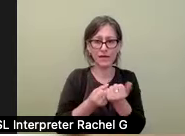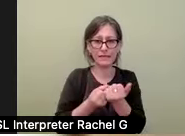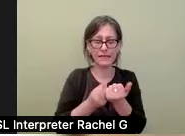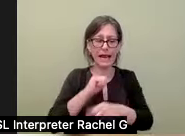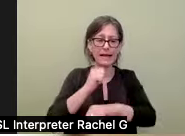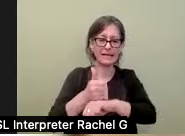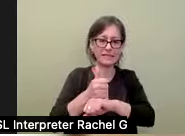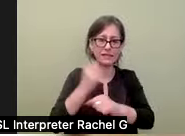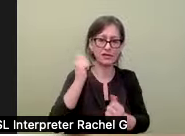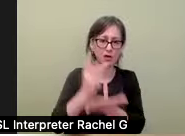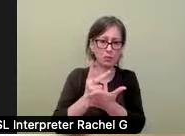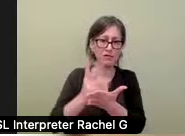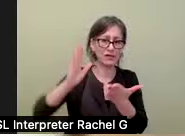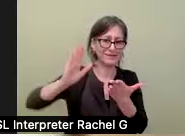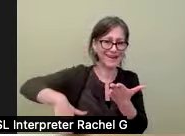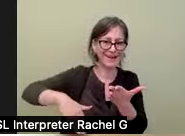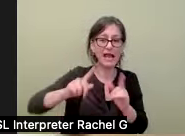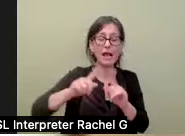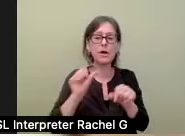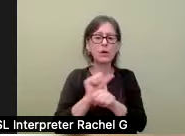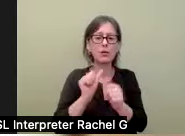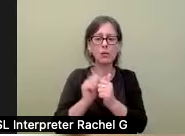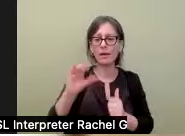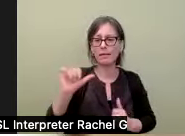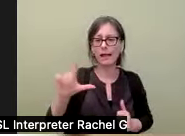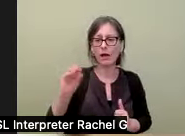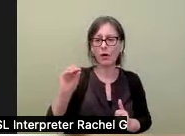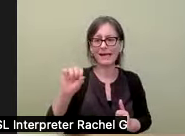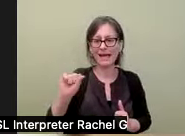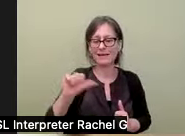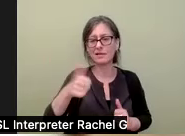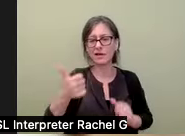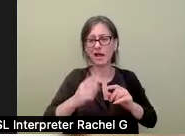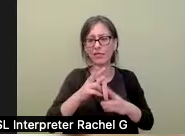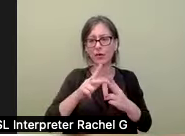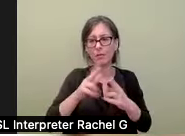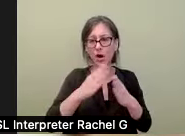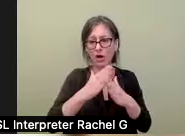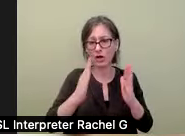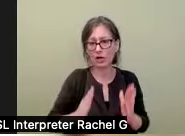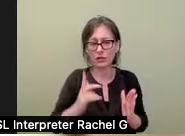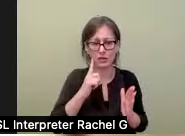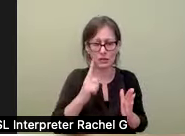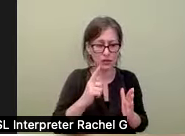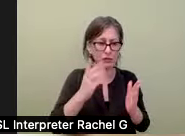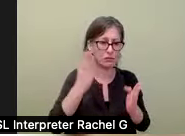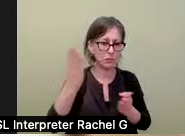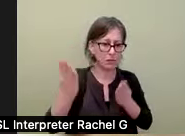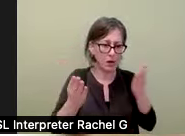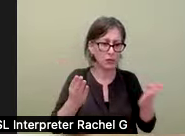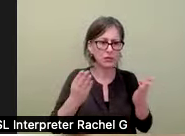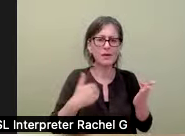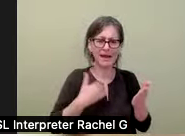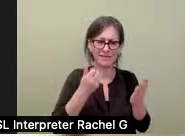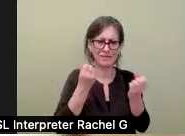yet, but we've been working closely with Cal OES and other partners to build out the proposal. And due to a good number